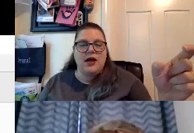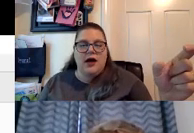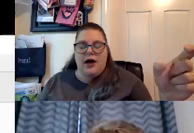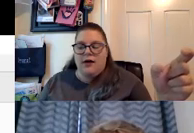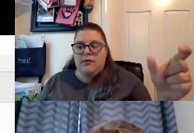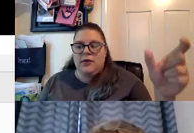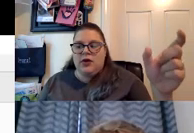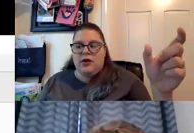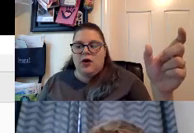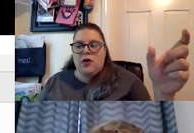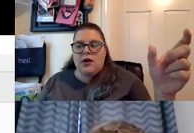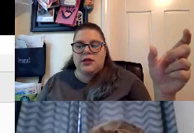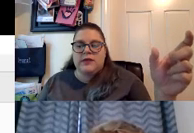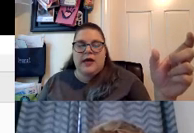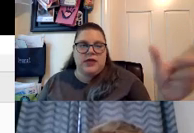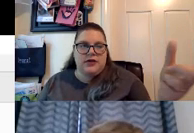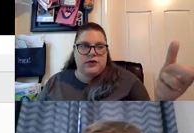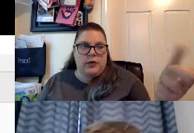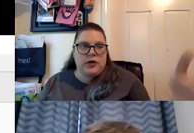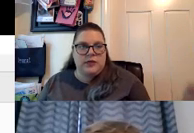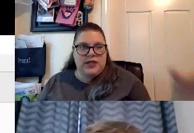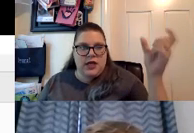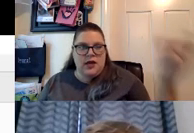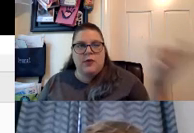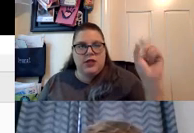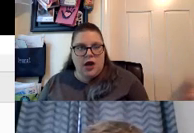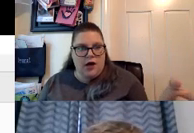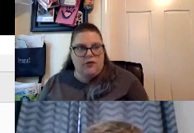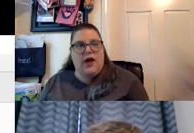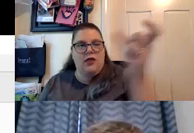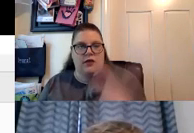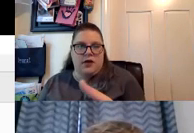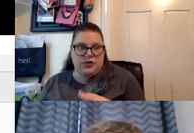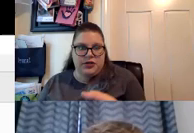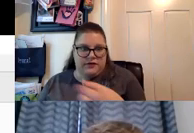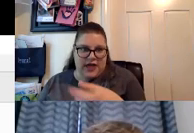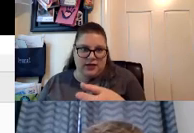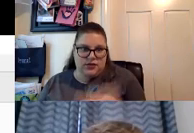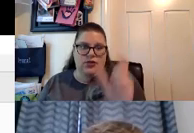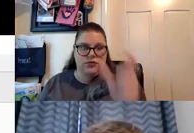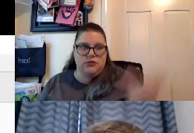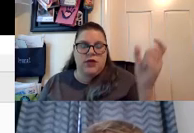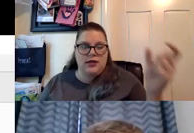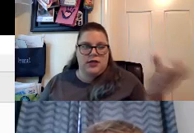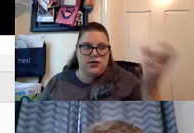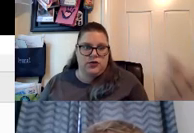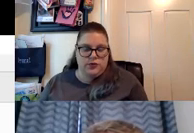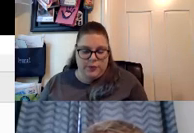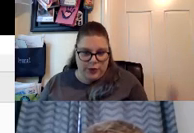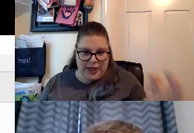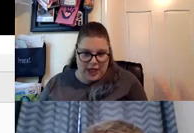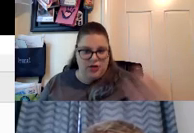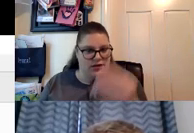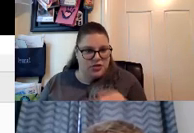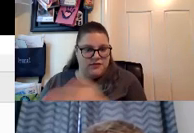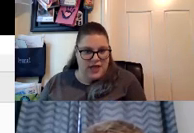roll. Or sometimes other screen readers might say image of and then the alternative text. So you do not need to